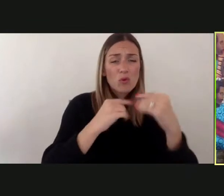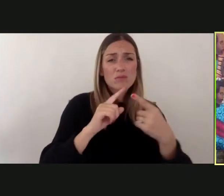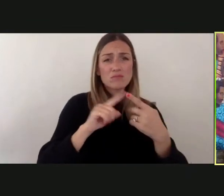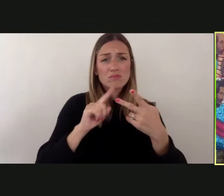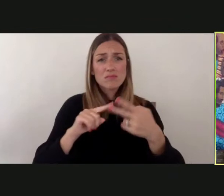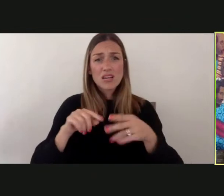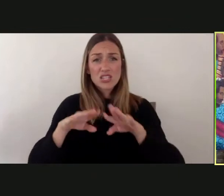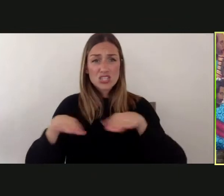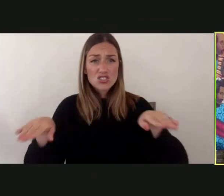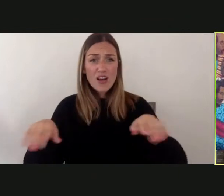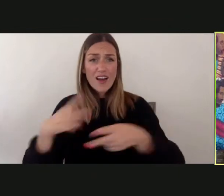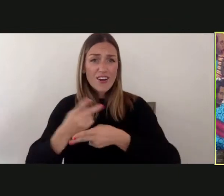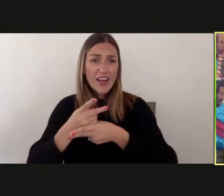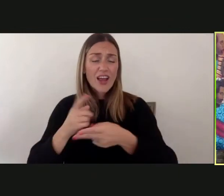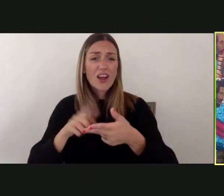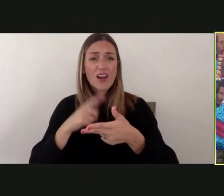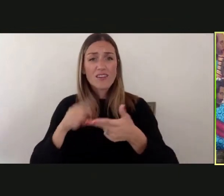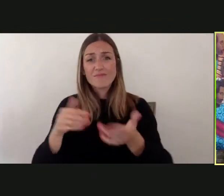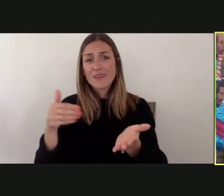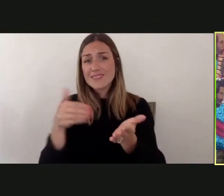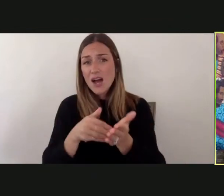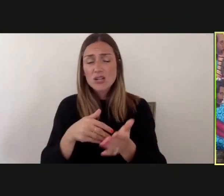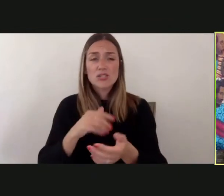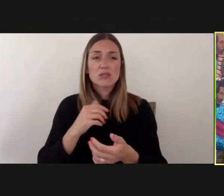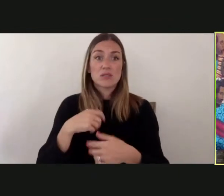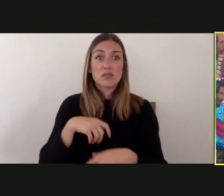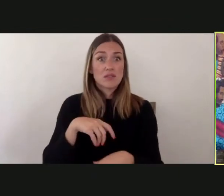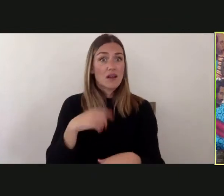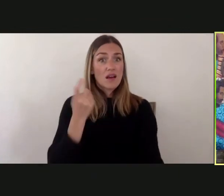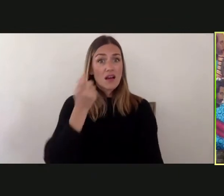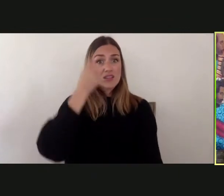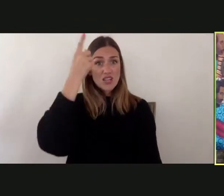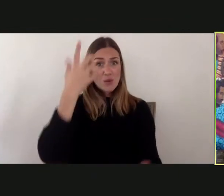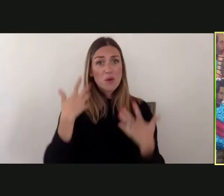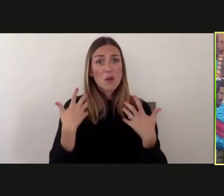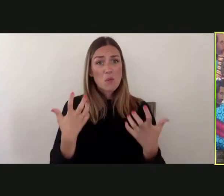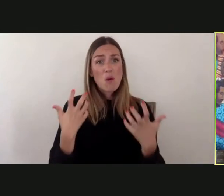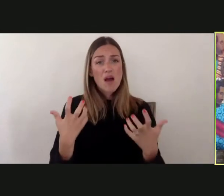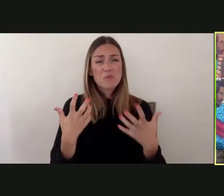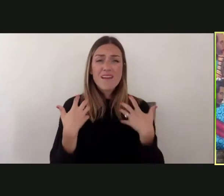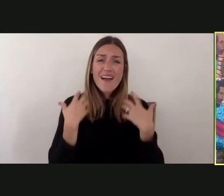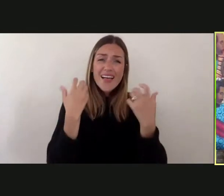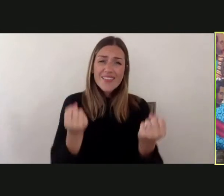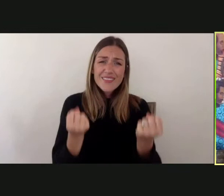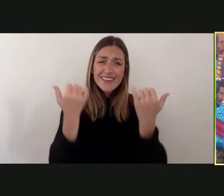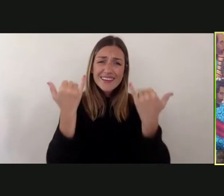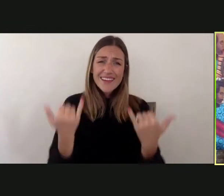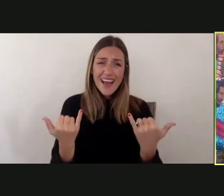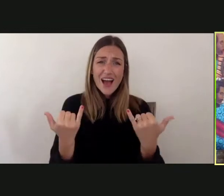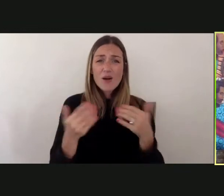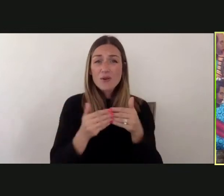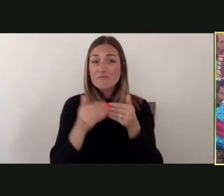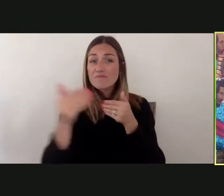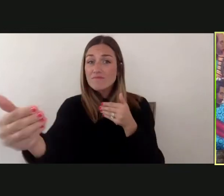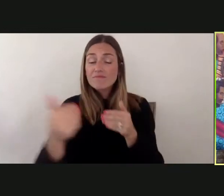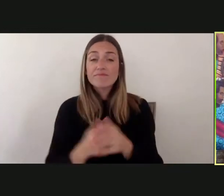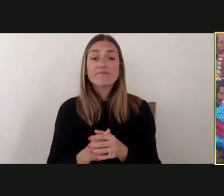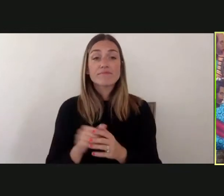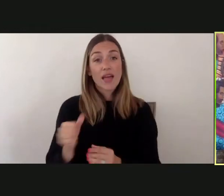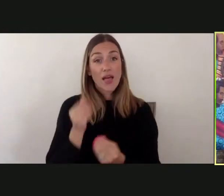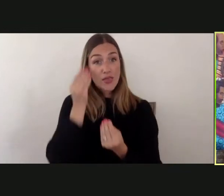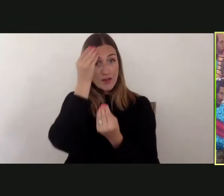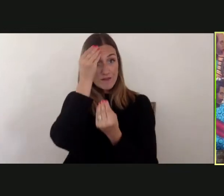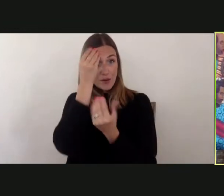connect you to primary care, because we have to make sure that we're healthy now and in our future. There's some other information we want you to